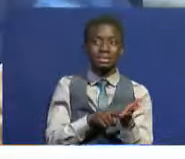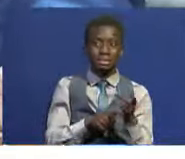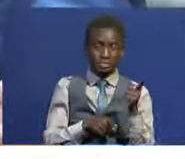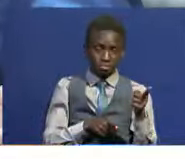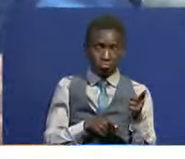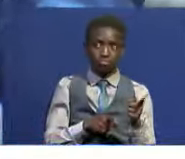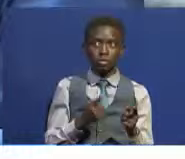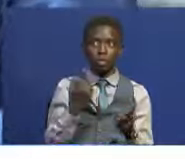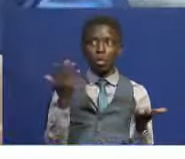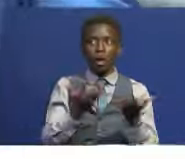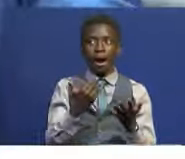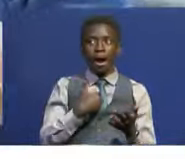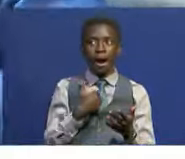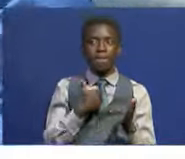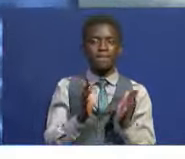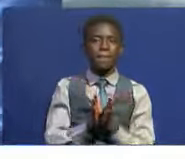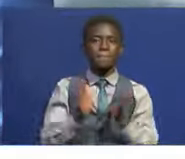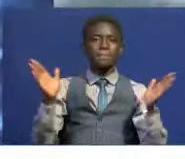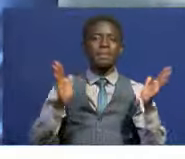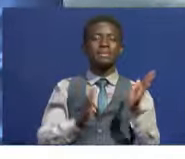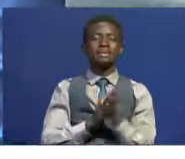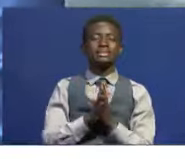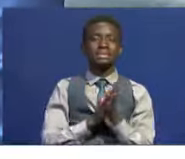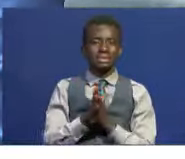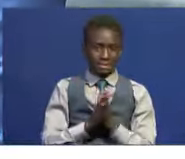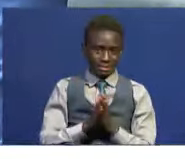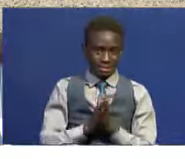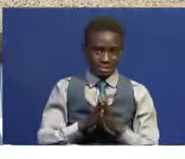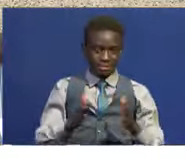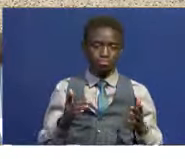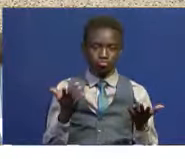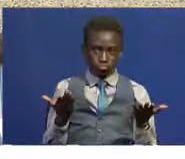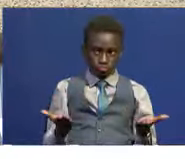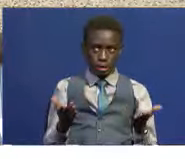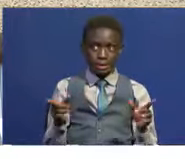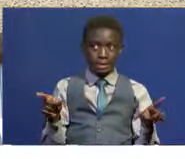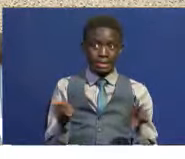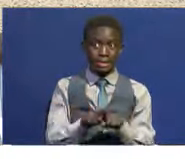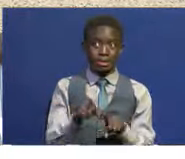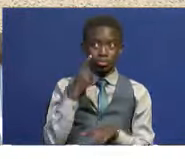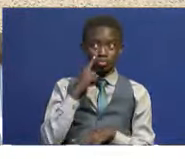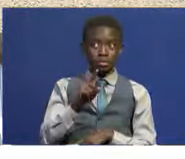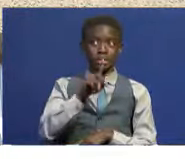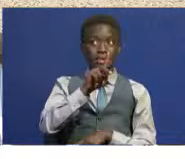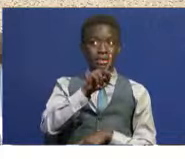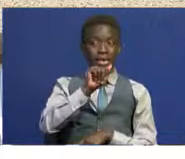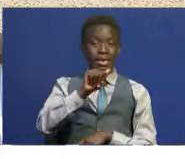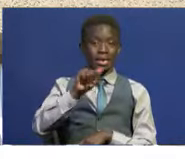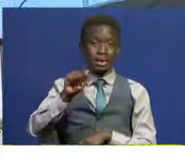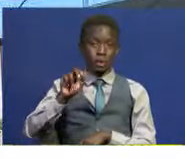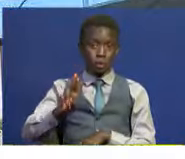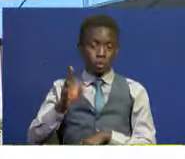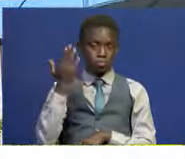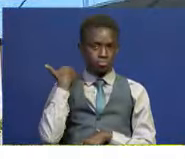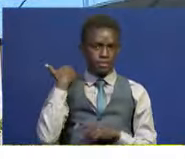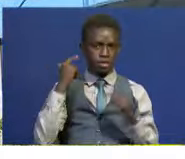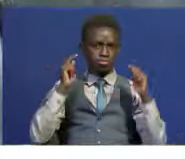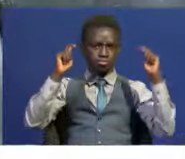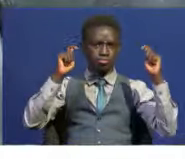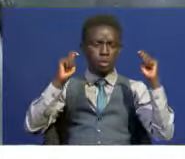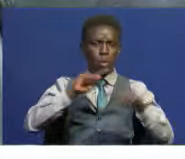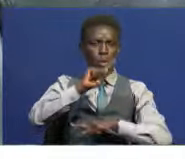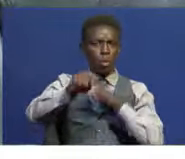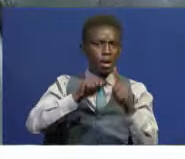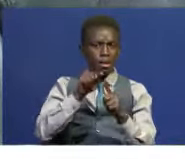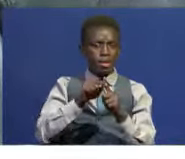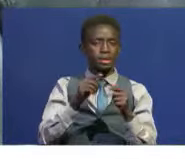elicited public interest and a strike threat by the Kenya Airports Workers Union, KAU, on September 1st.